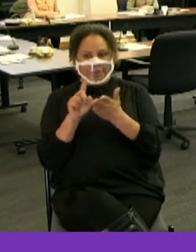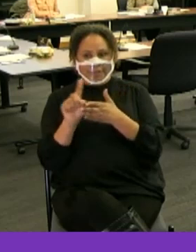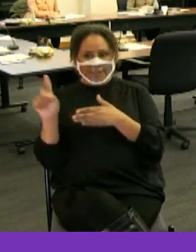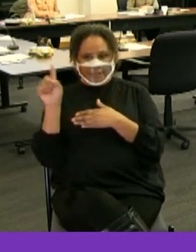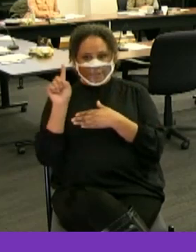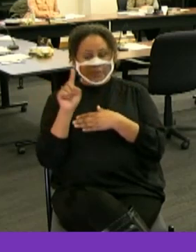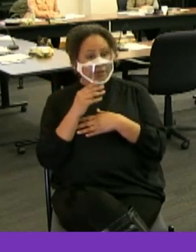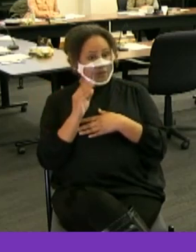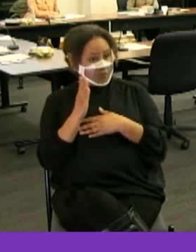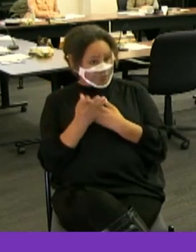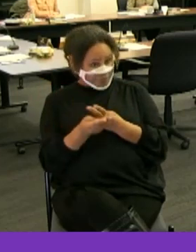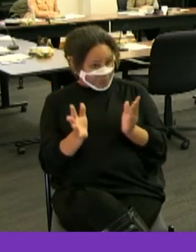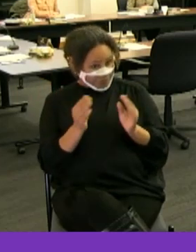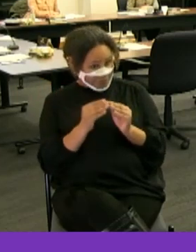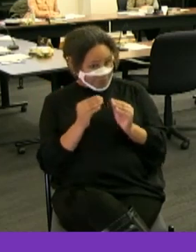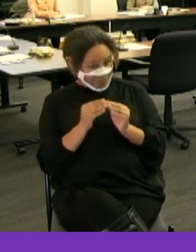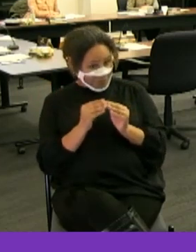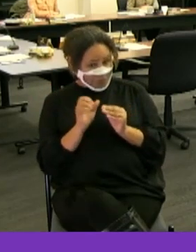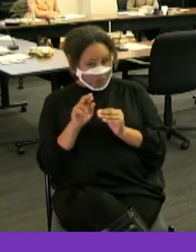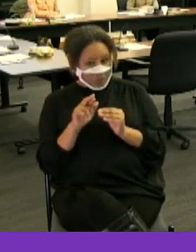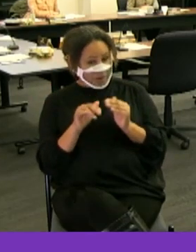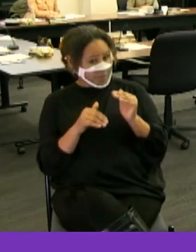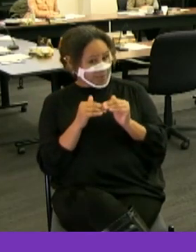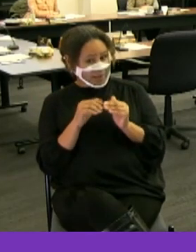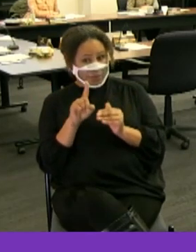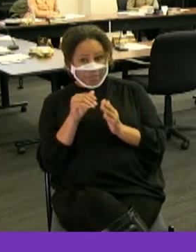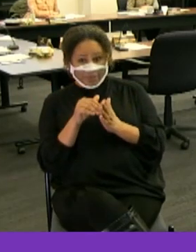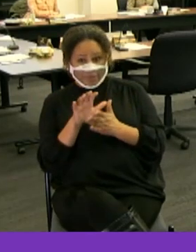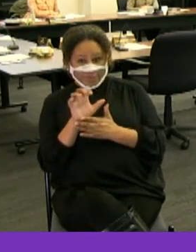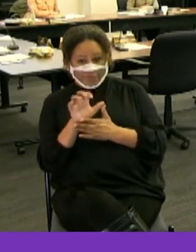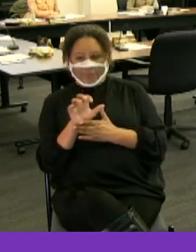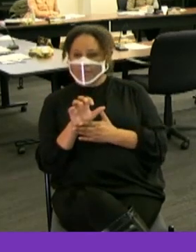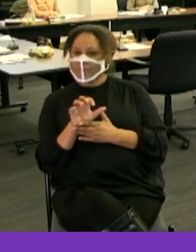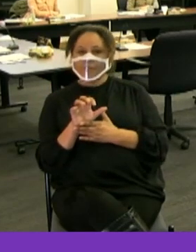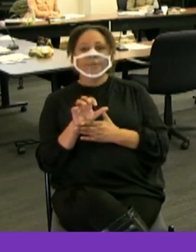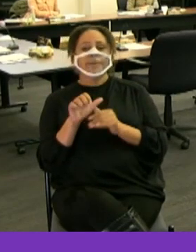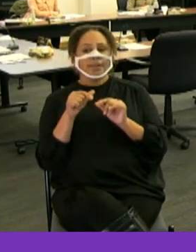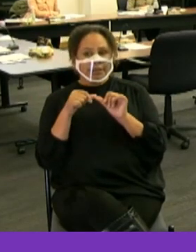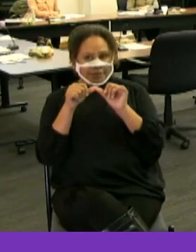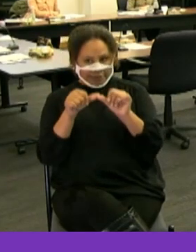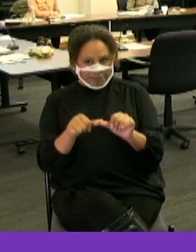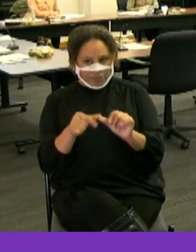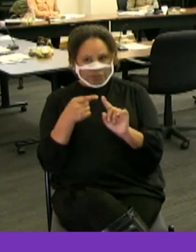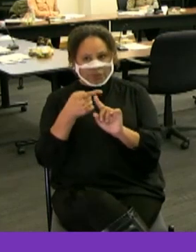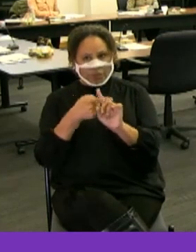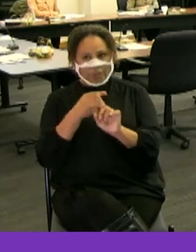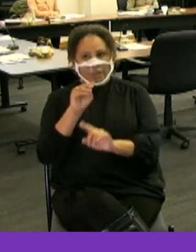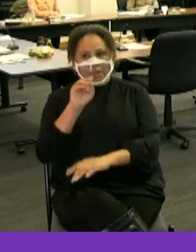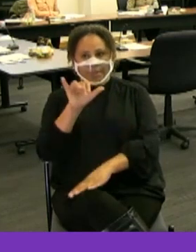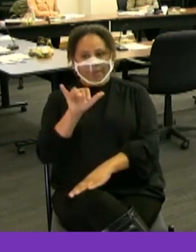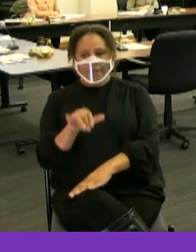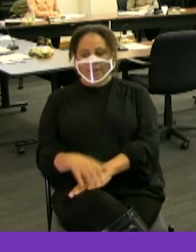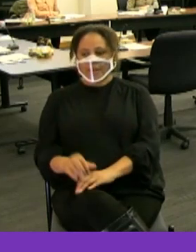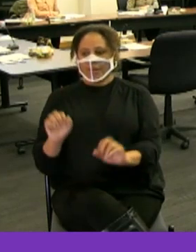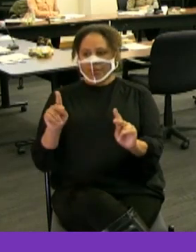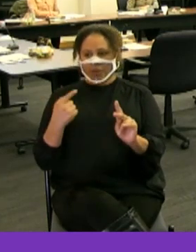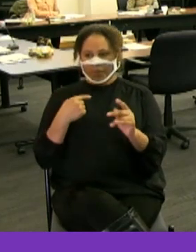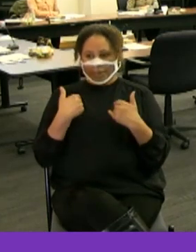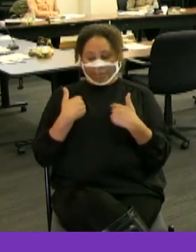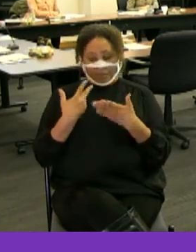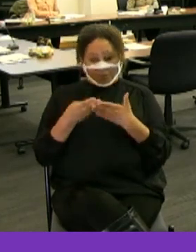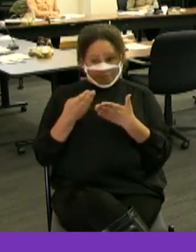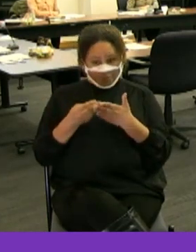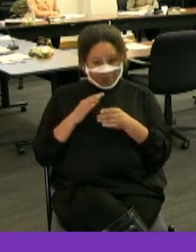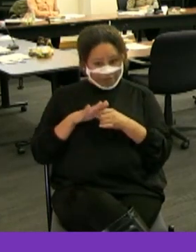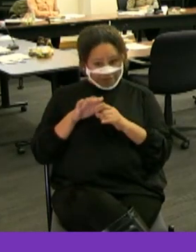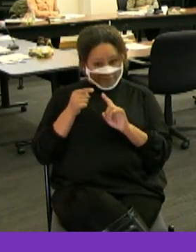to be distributing any more, or is that the max that they're going to do? No, this continues on until May. Okay. Mm-hmm. The CARES Act